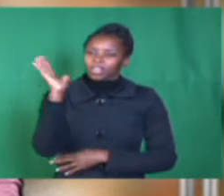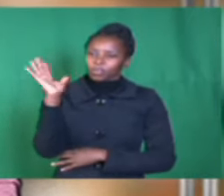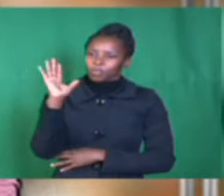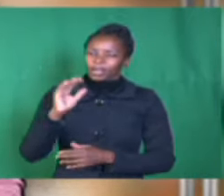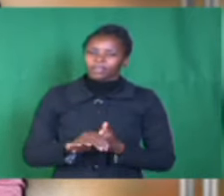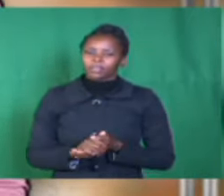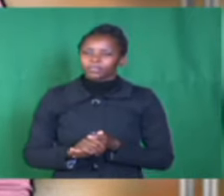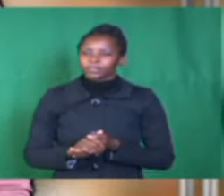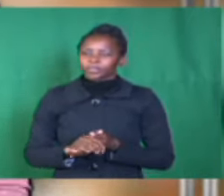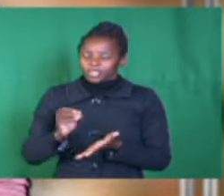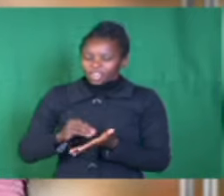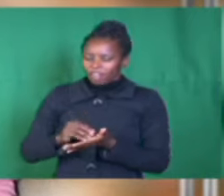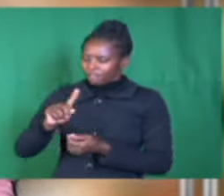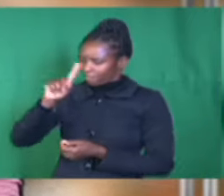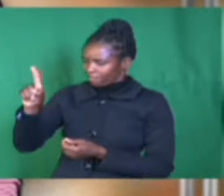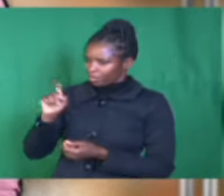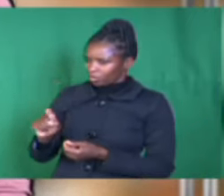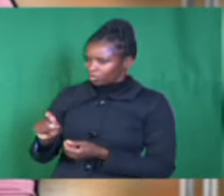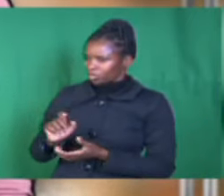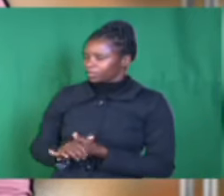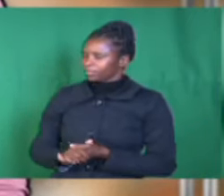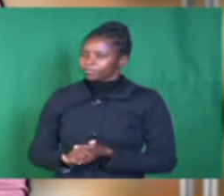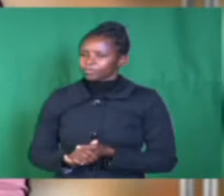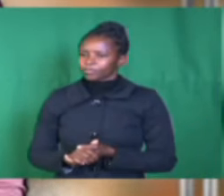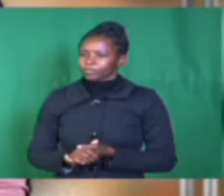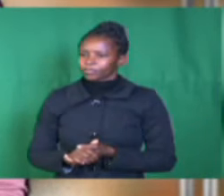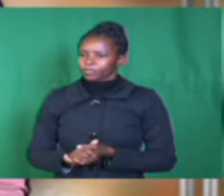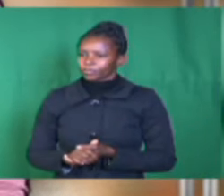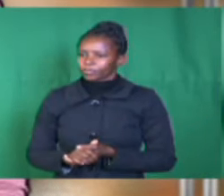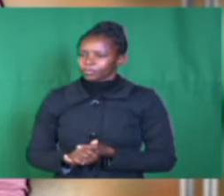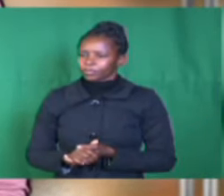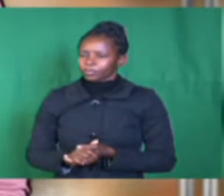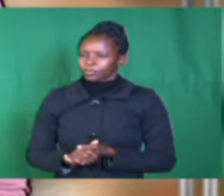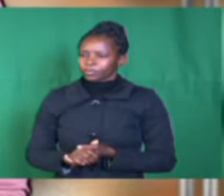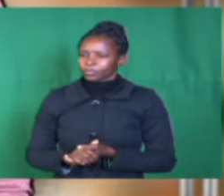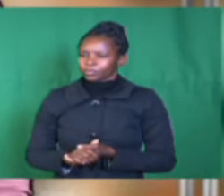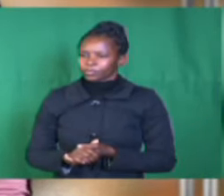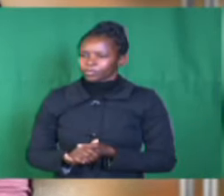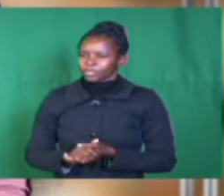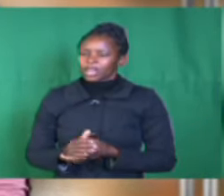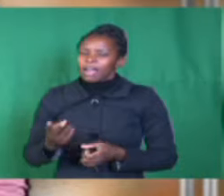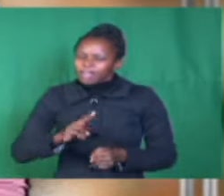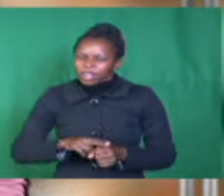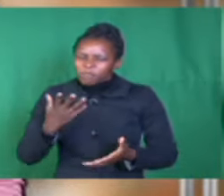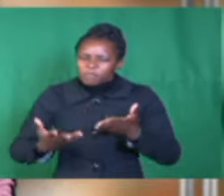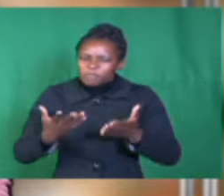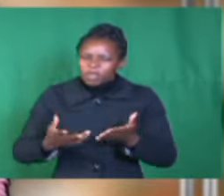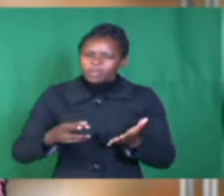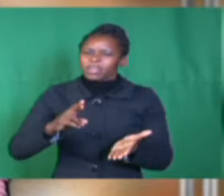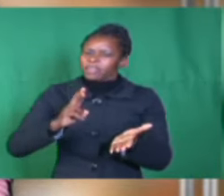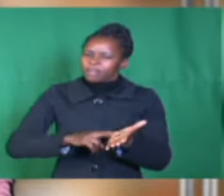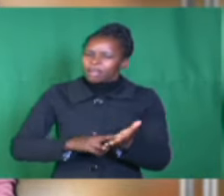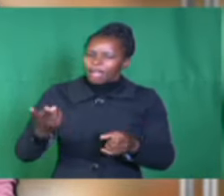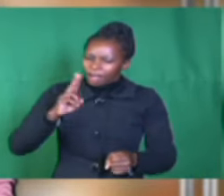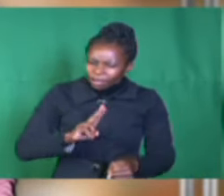do have a question for you. The question is, they'd love for you to repeat the